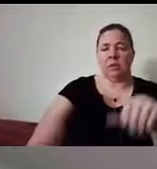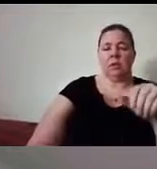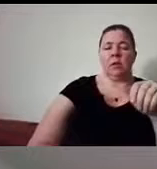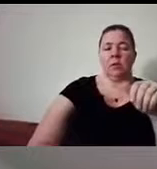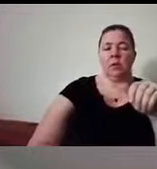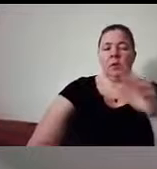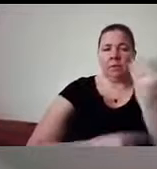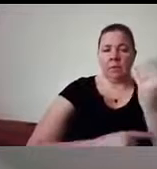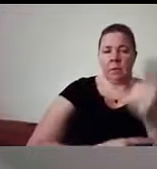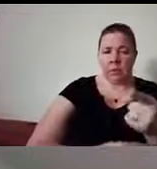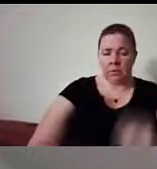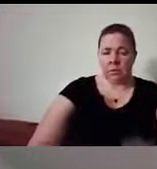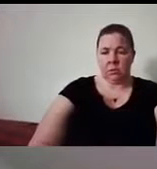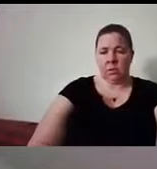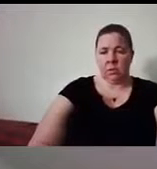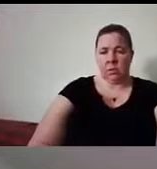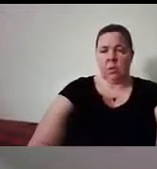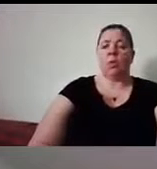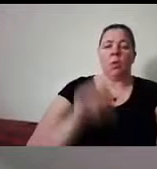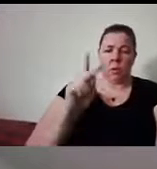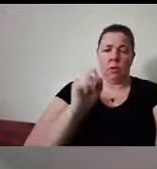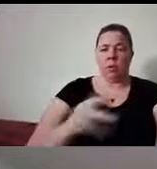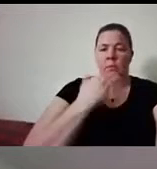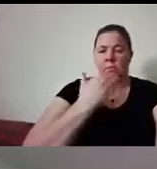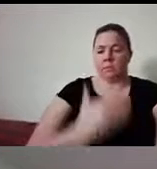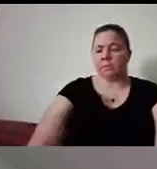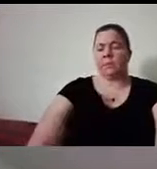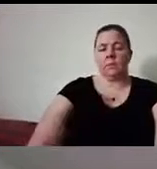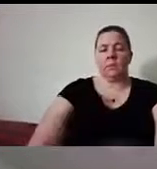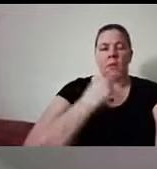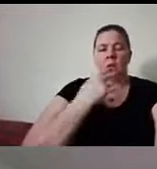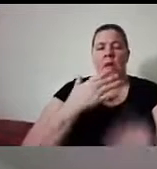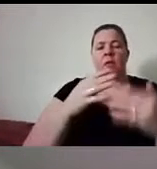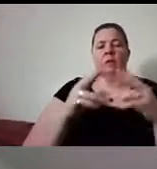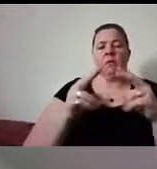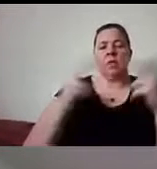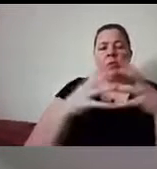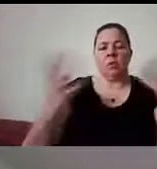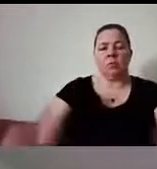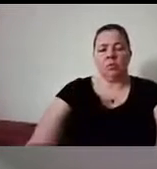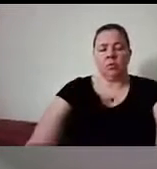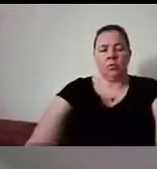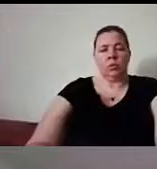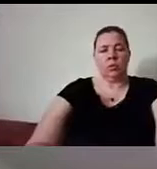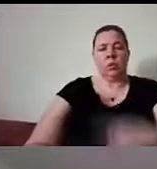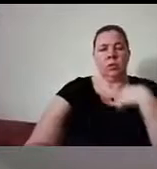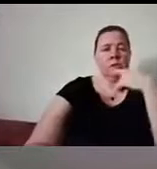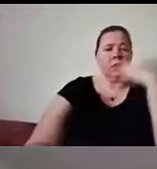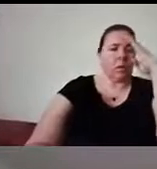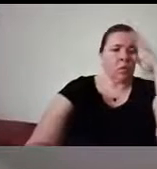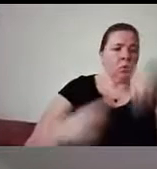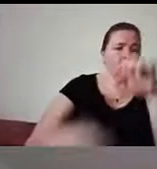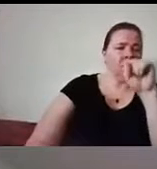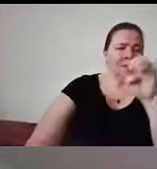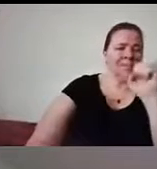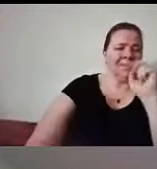so in 15 minutes, she said. Yeah, 10 p.m. Okay, thank you very much. No problem. I just want to give a shout out to Sean. And I